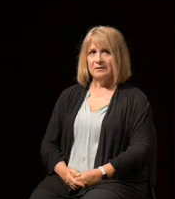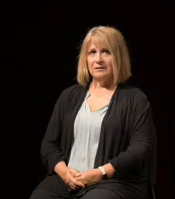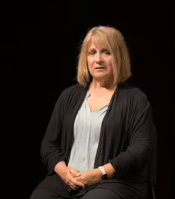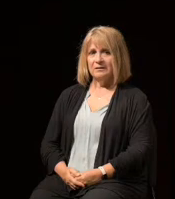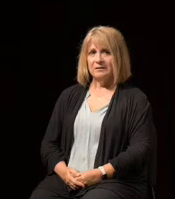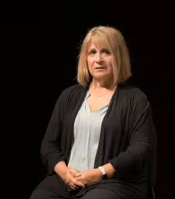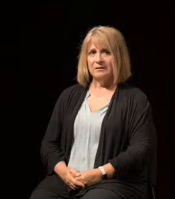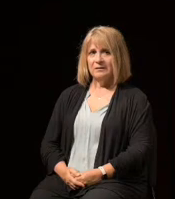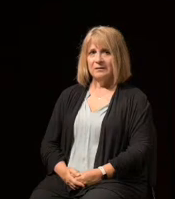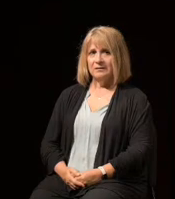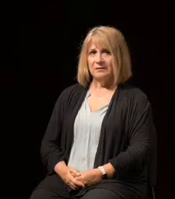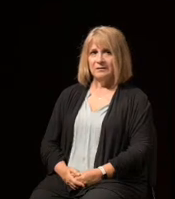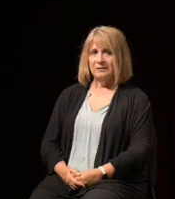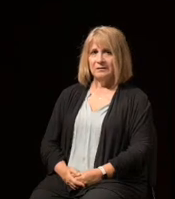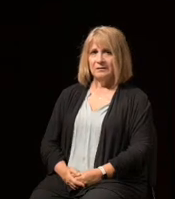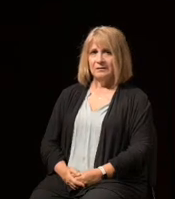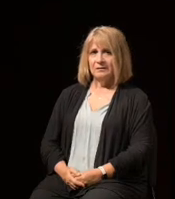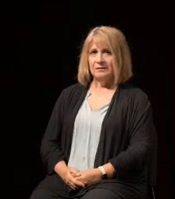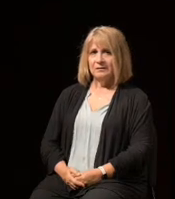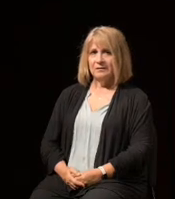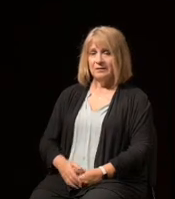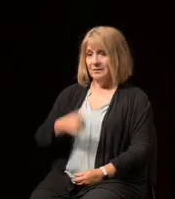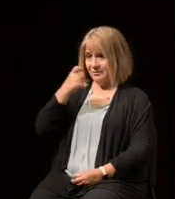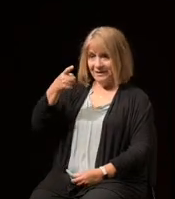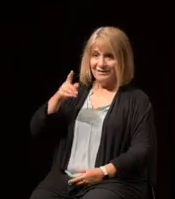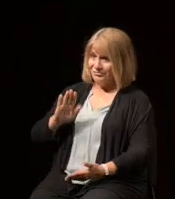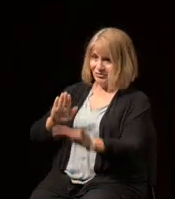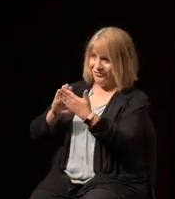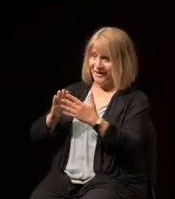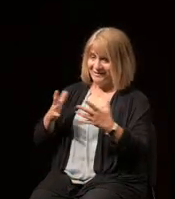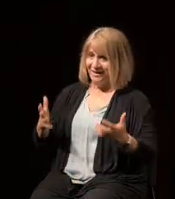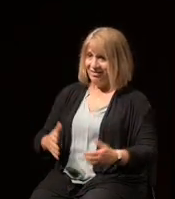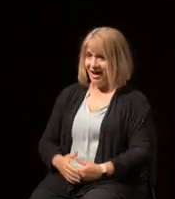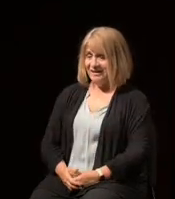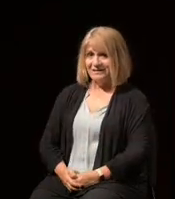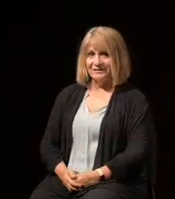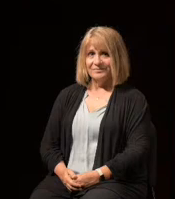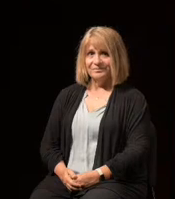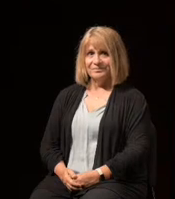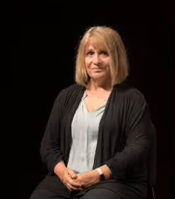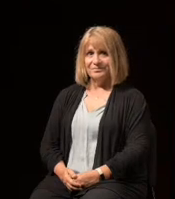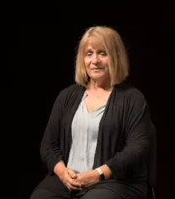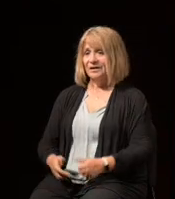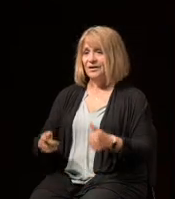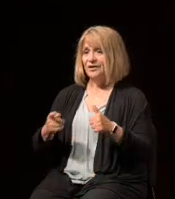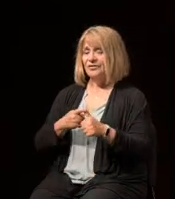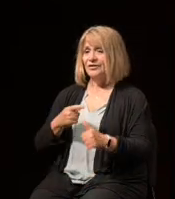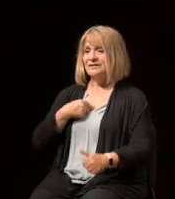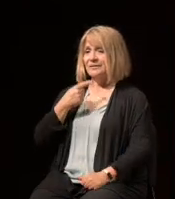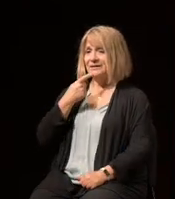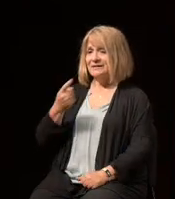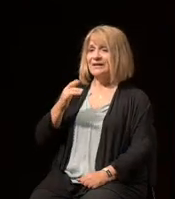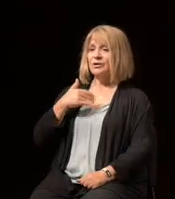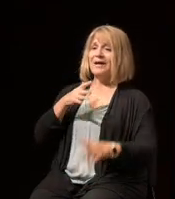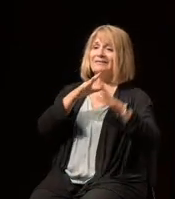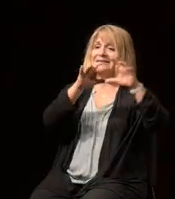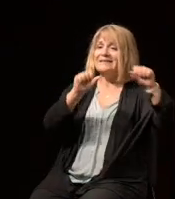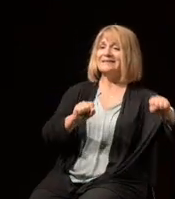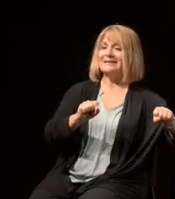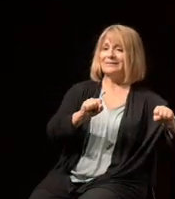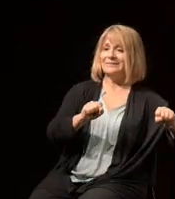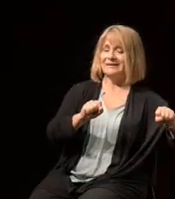Because you are up against a lot. So first I'm gonna tell you, we have systems that are created,